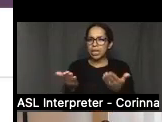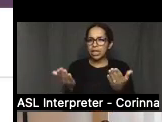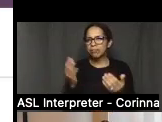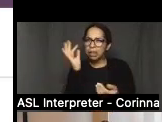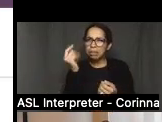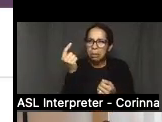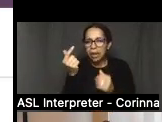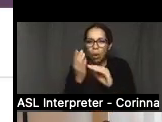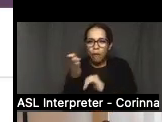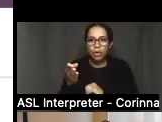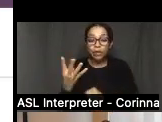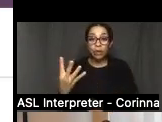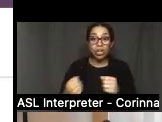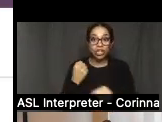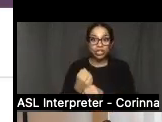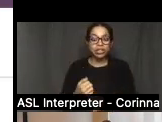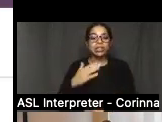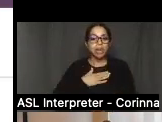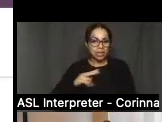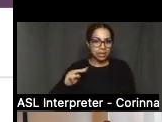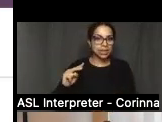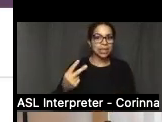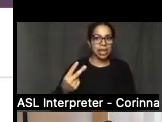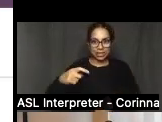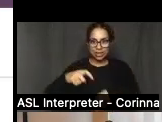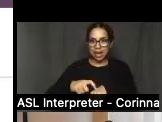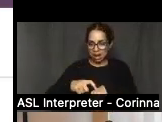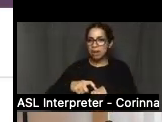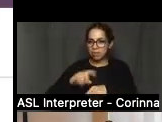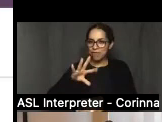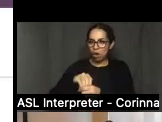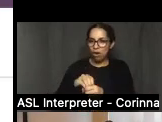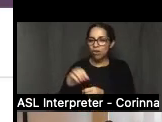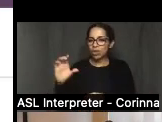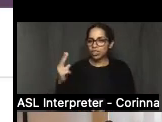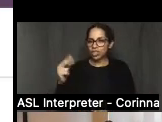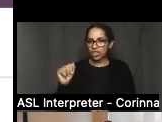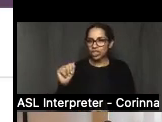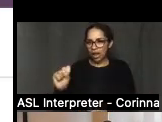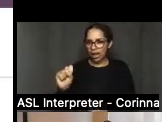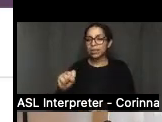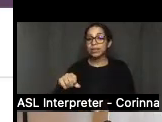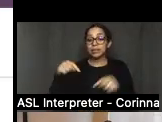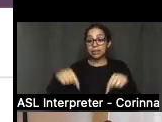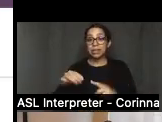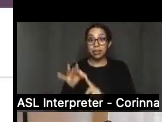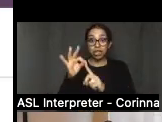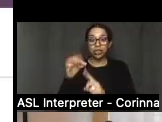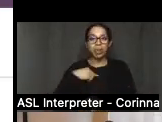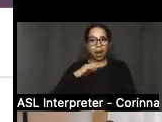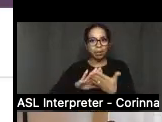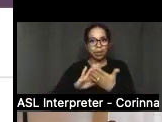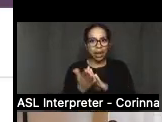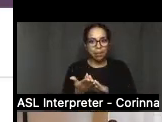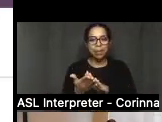this is my second CHAZ that I've been a part of, but this one's especially special because I got to become the principal investigator of the